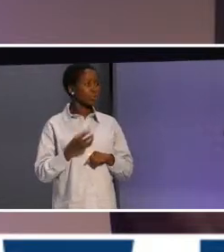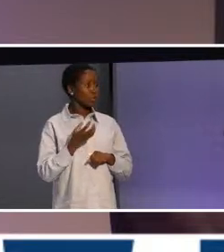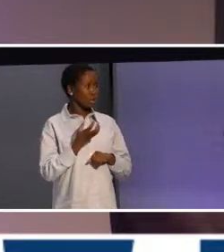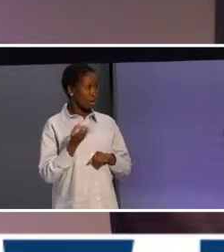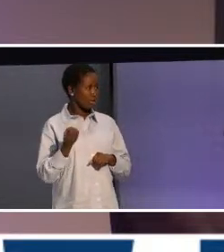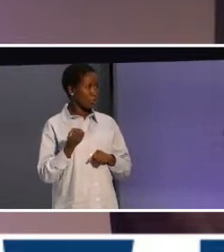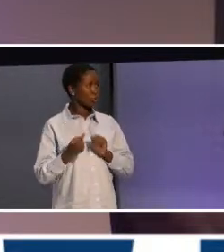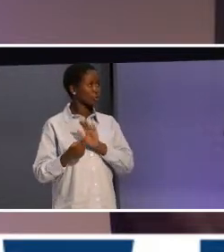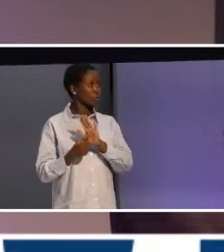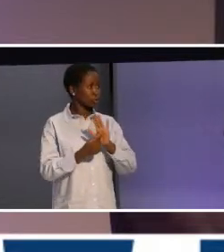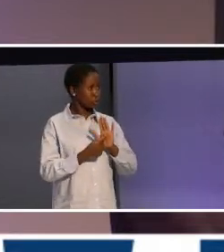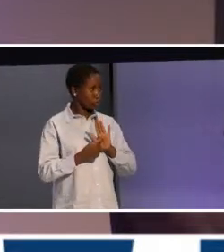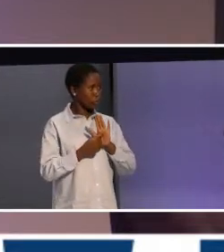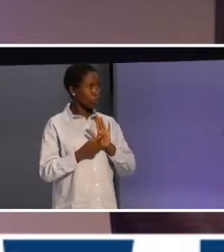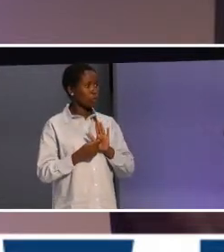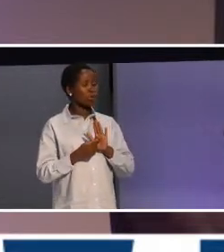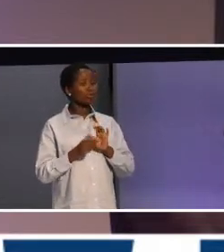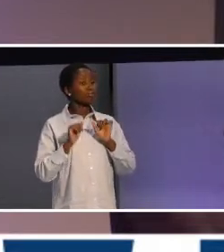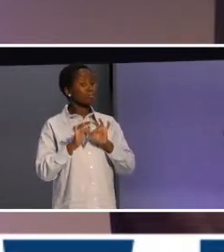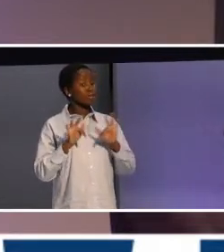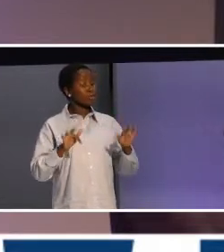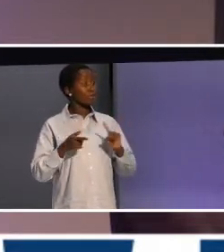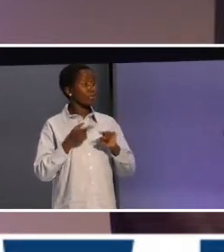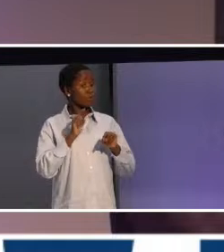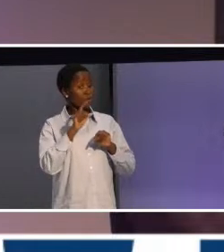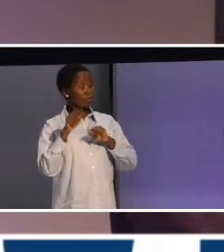flow from people of the country.